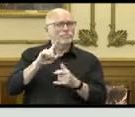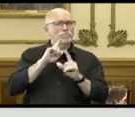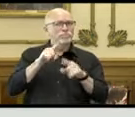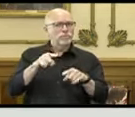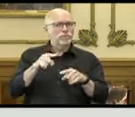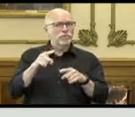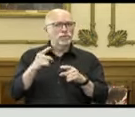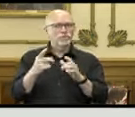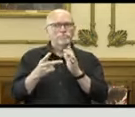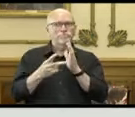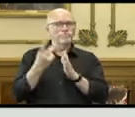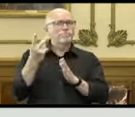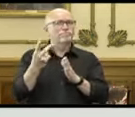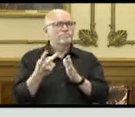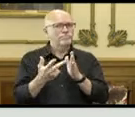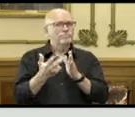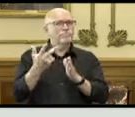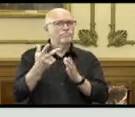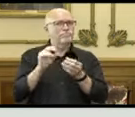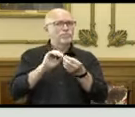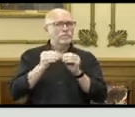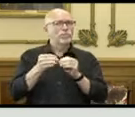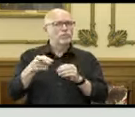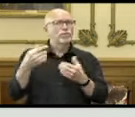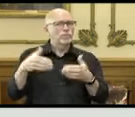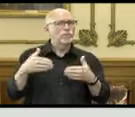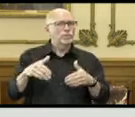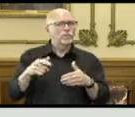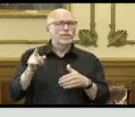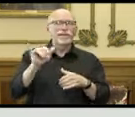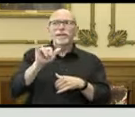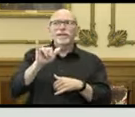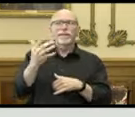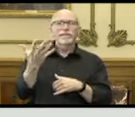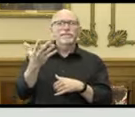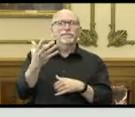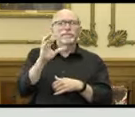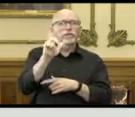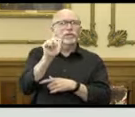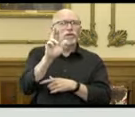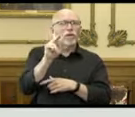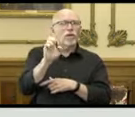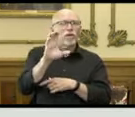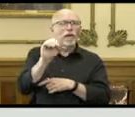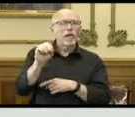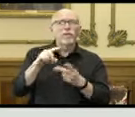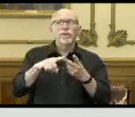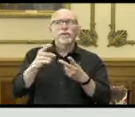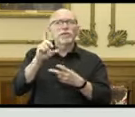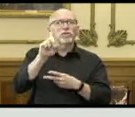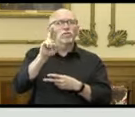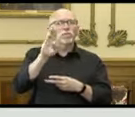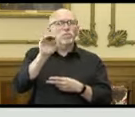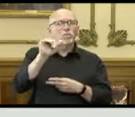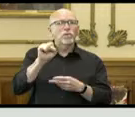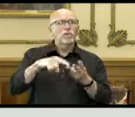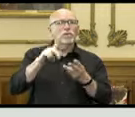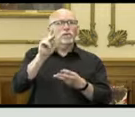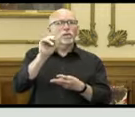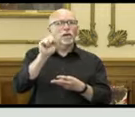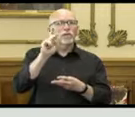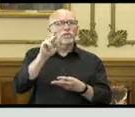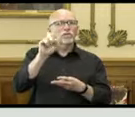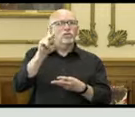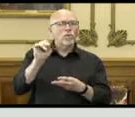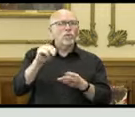regular double-digit COVID-19 positive cases now. Counties like Clark and DuBois and Kosciuszko, Porter,